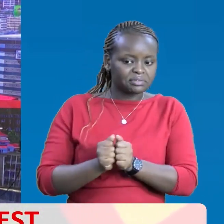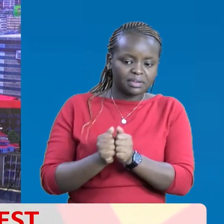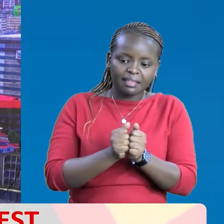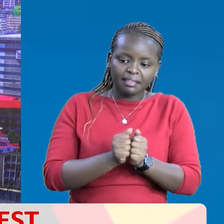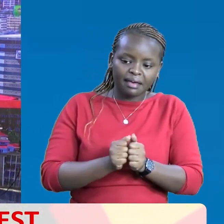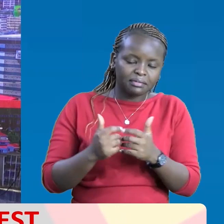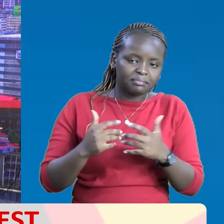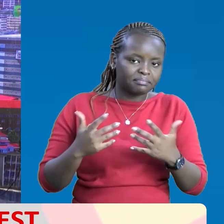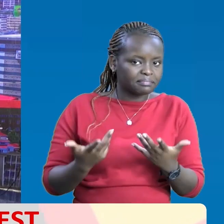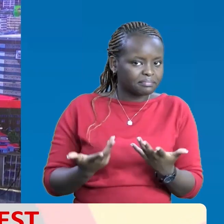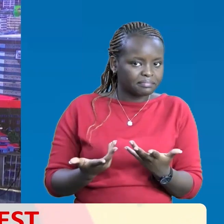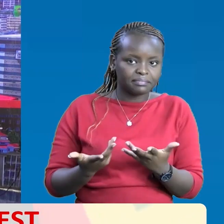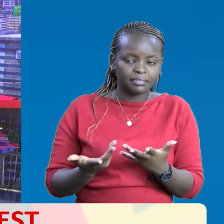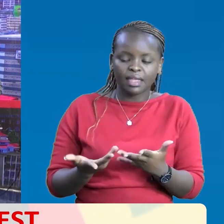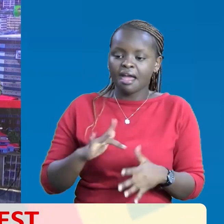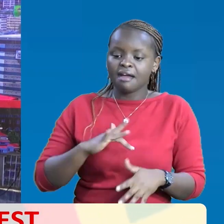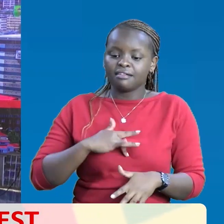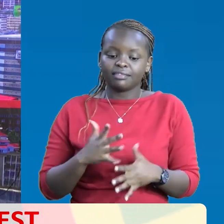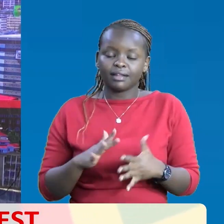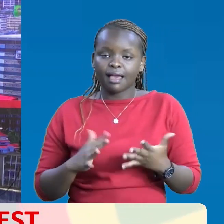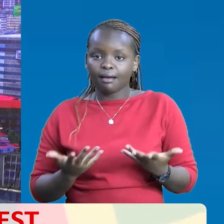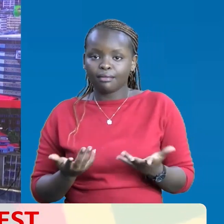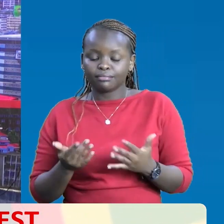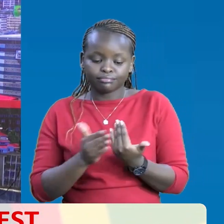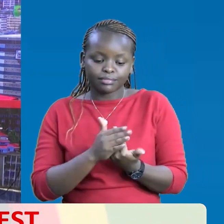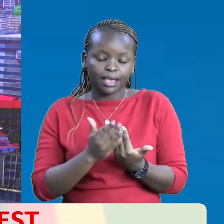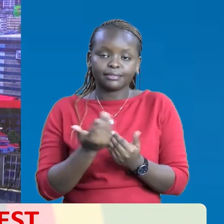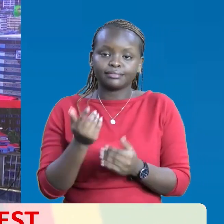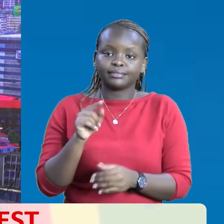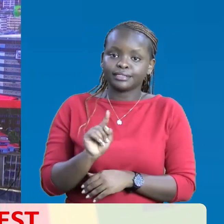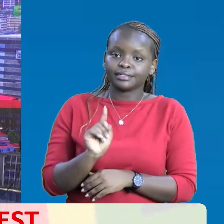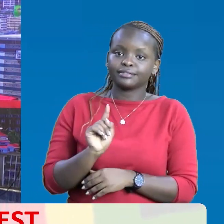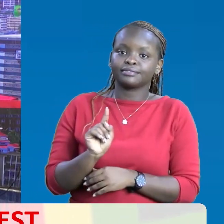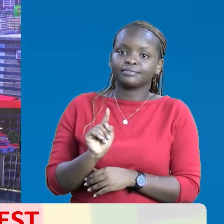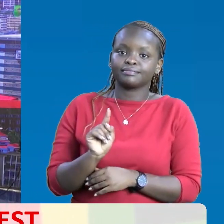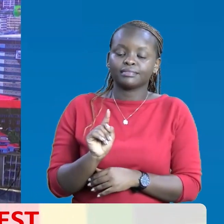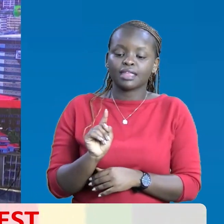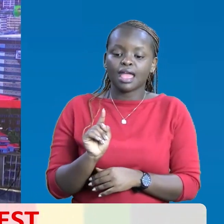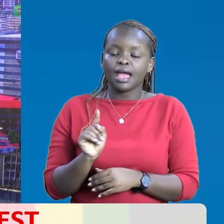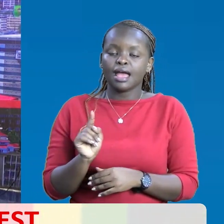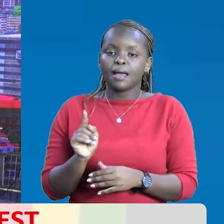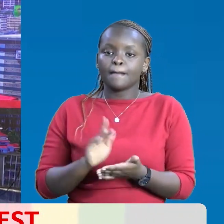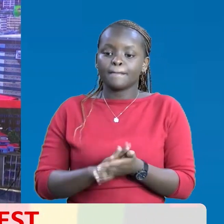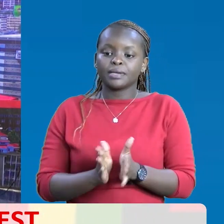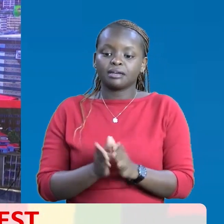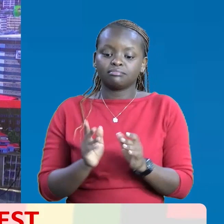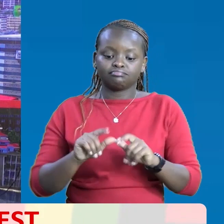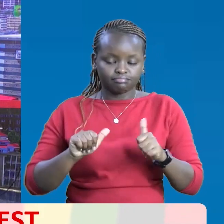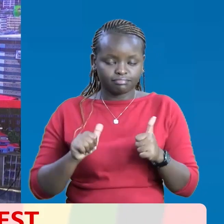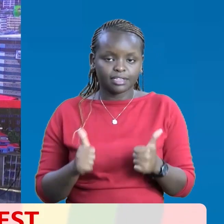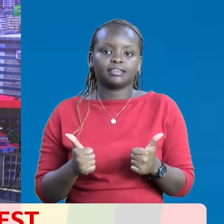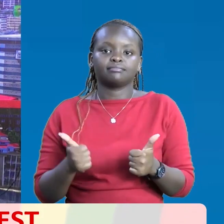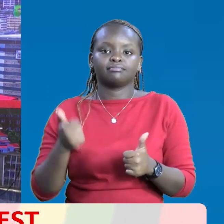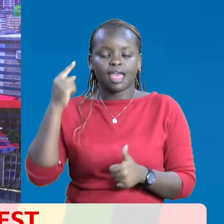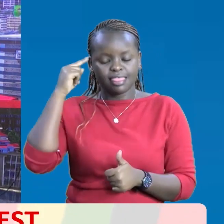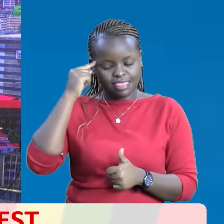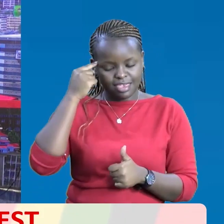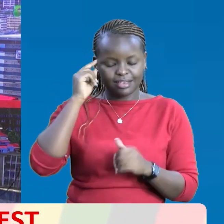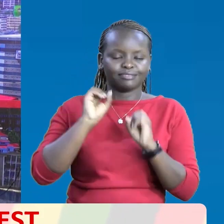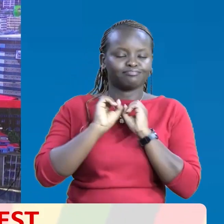pod? Because you have to take care of yourself so that anza kuwa proper, mentally thinking clearly, thinking